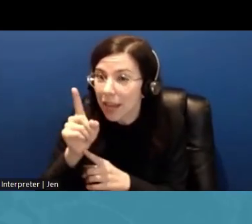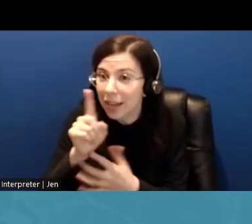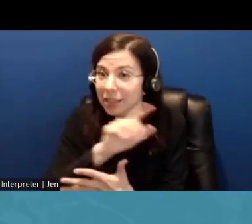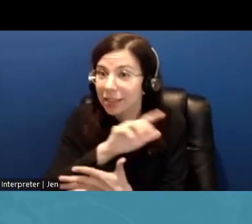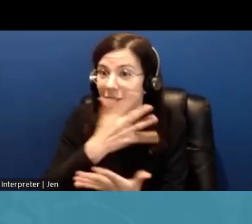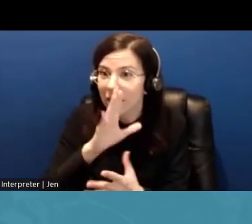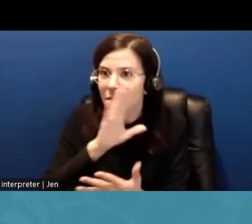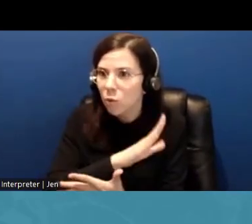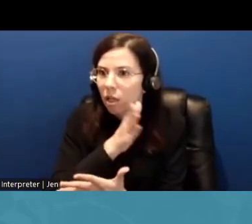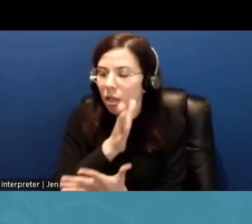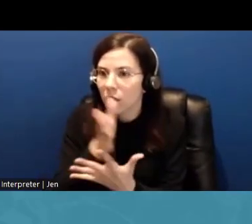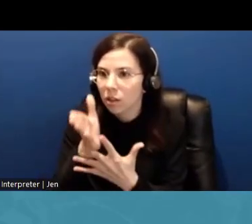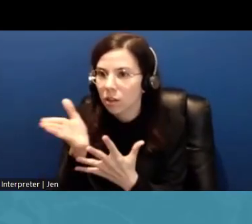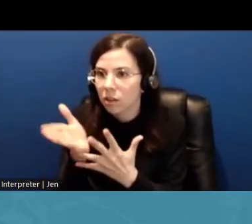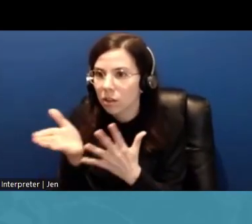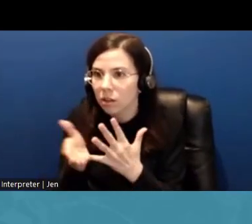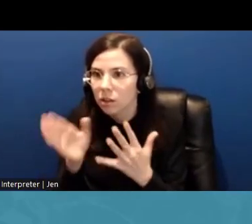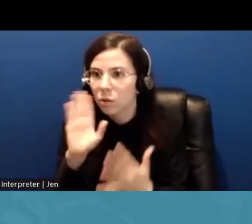one moment.